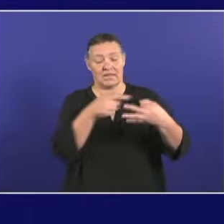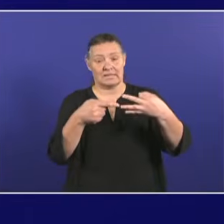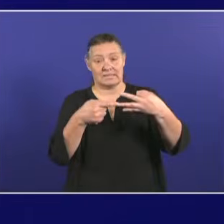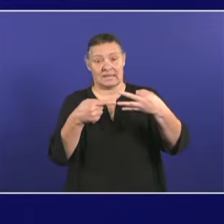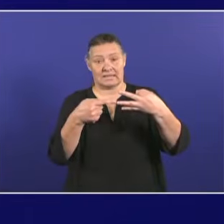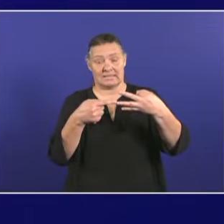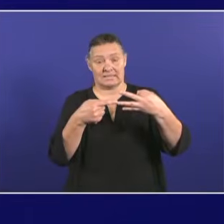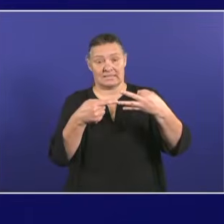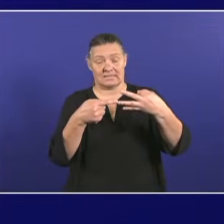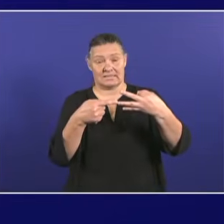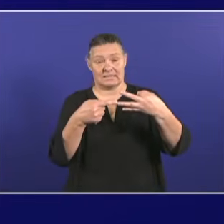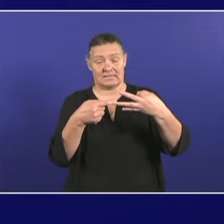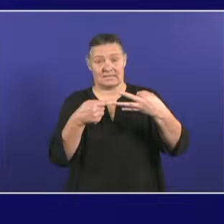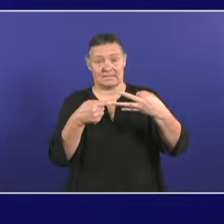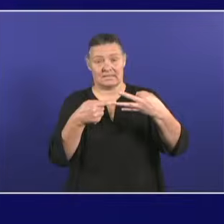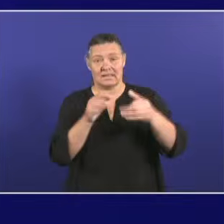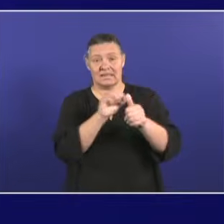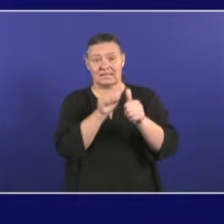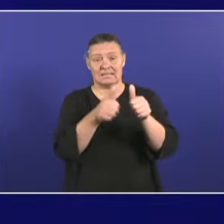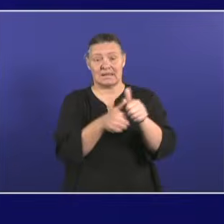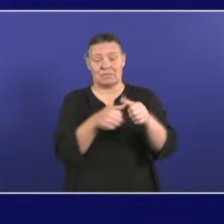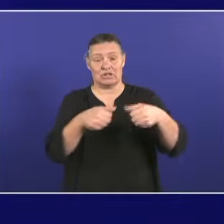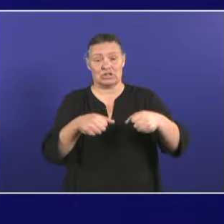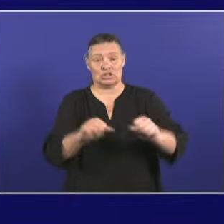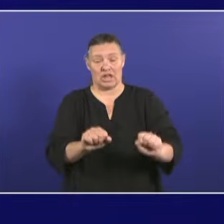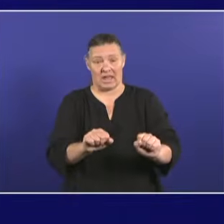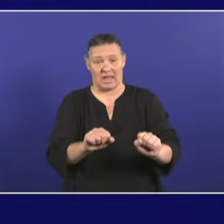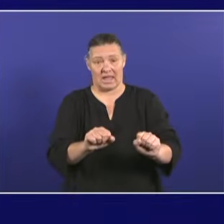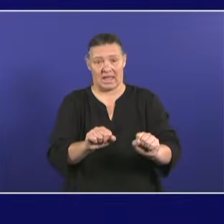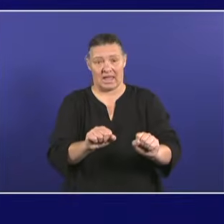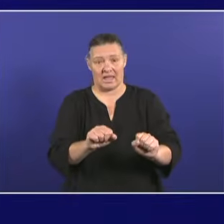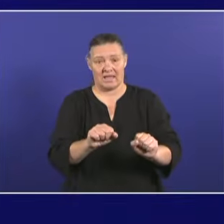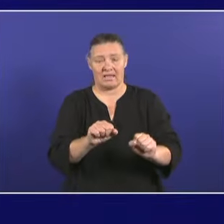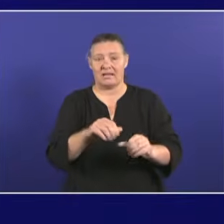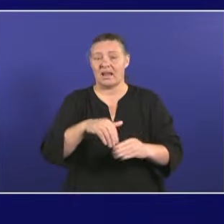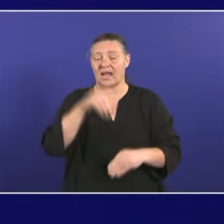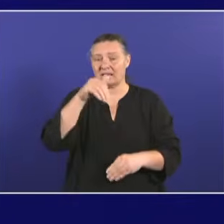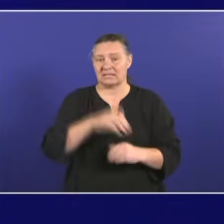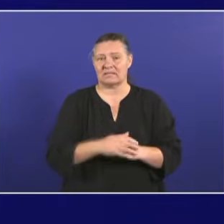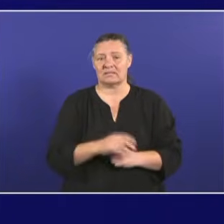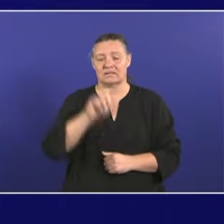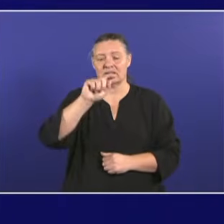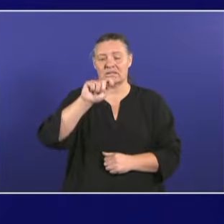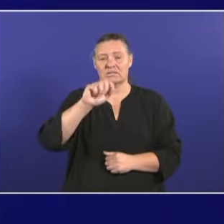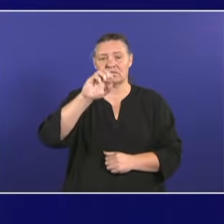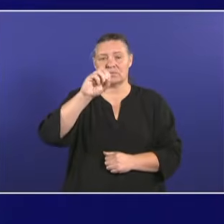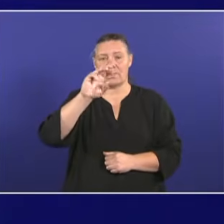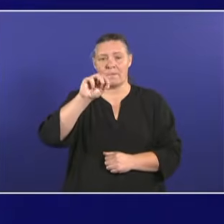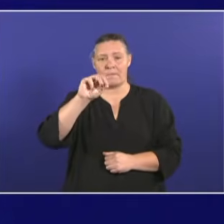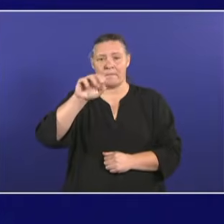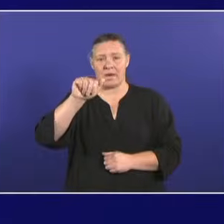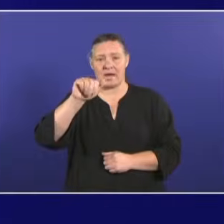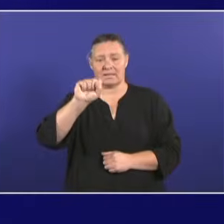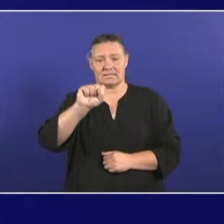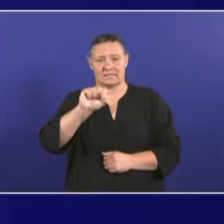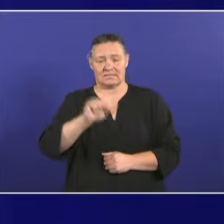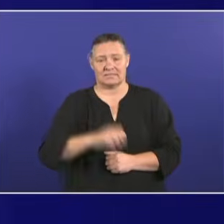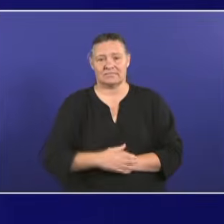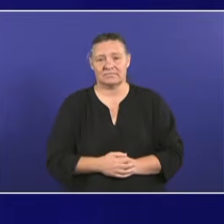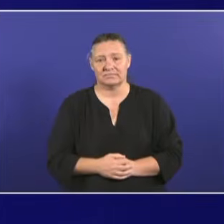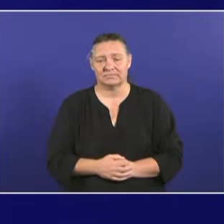The 2nd deputy chairperson elected, Thomas Walters.